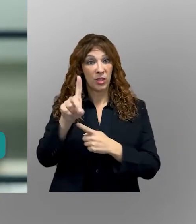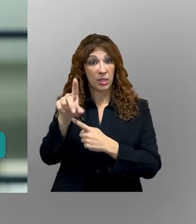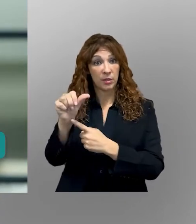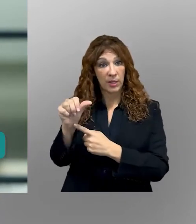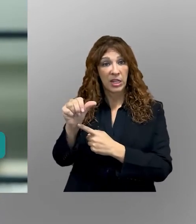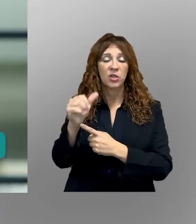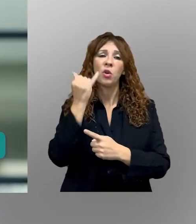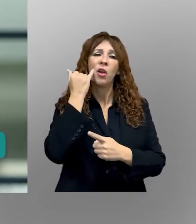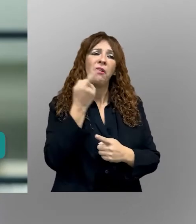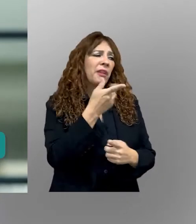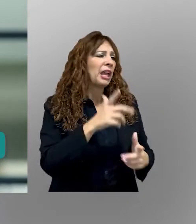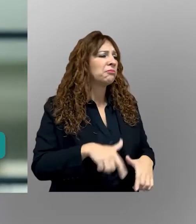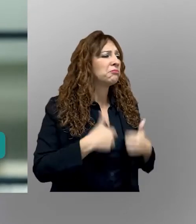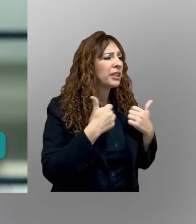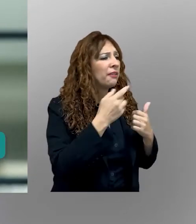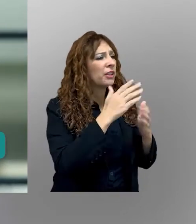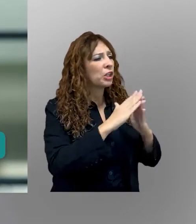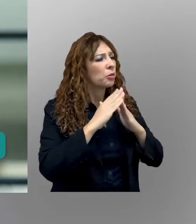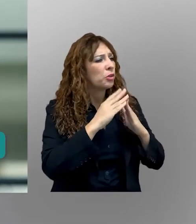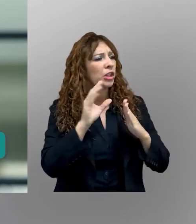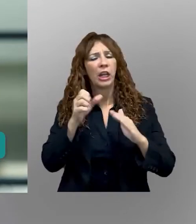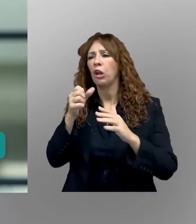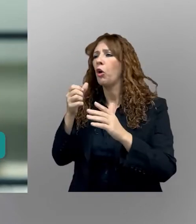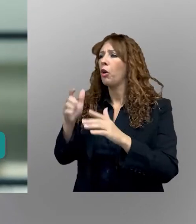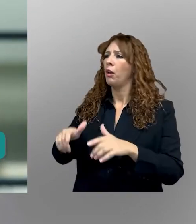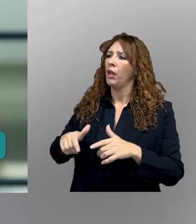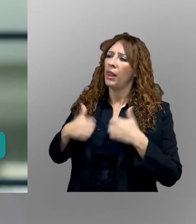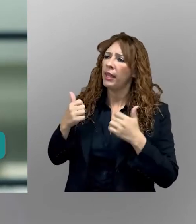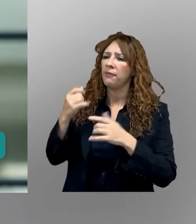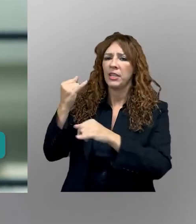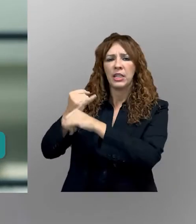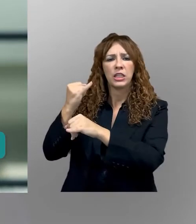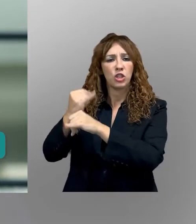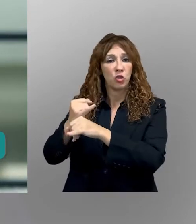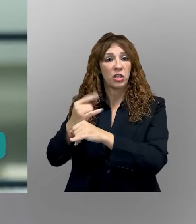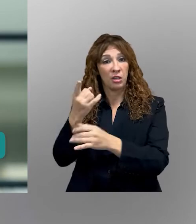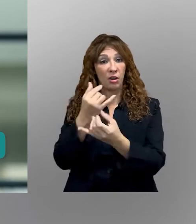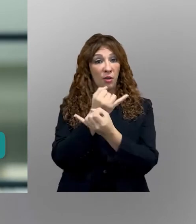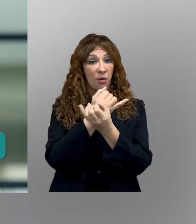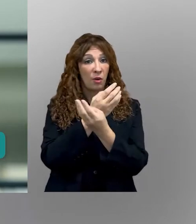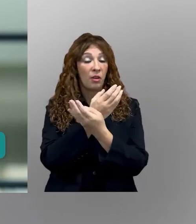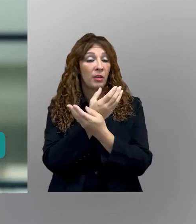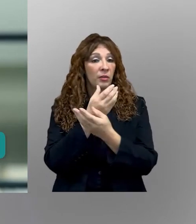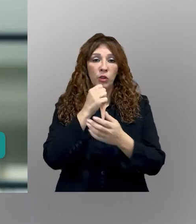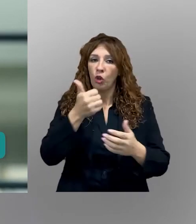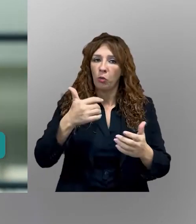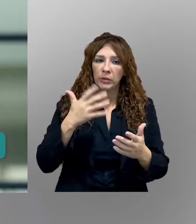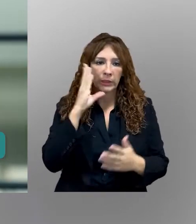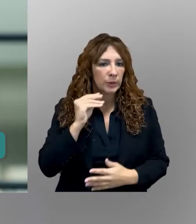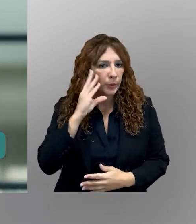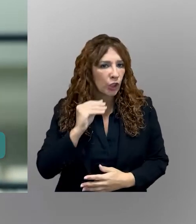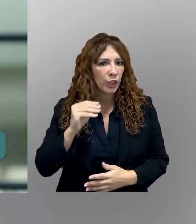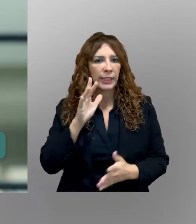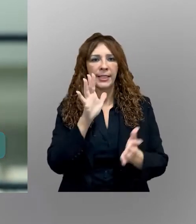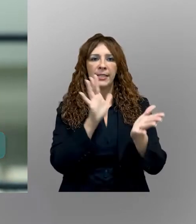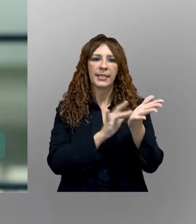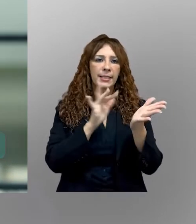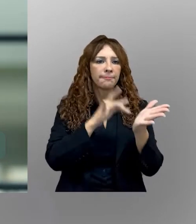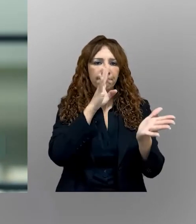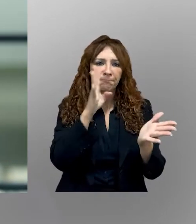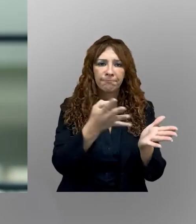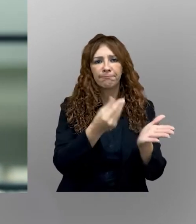with disabilities, whether they live in the community or an institution, are free from neglect and abuse,